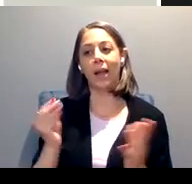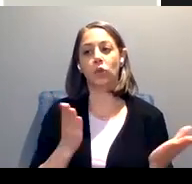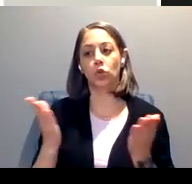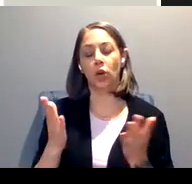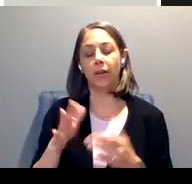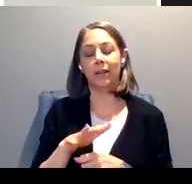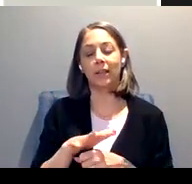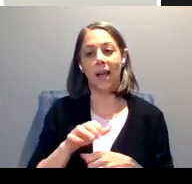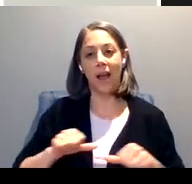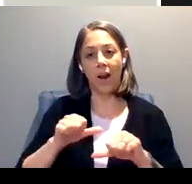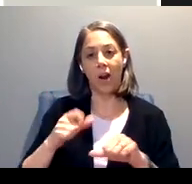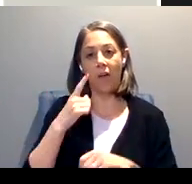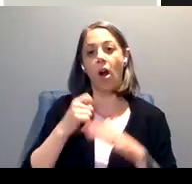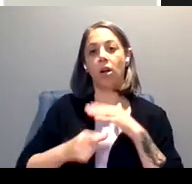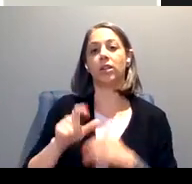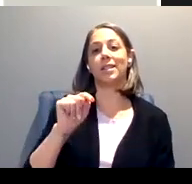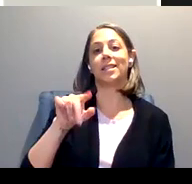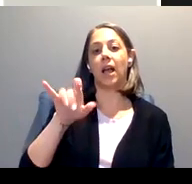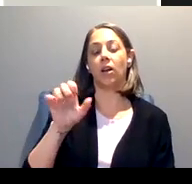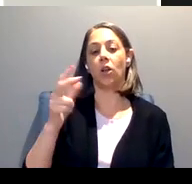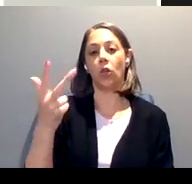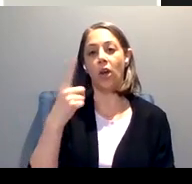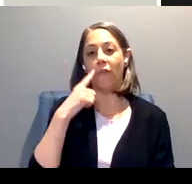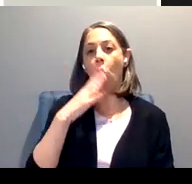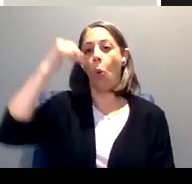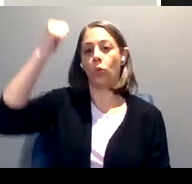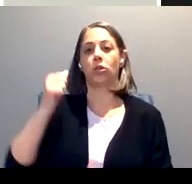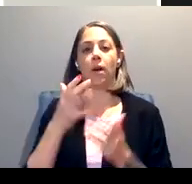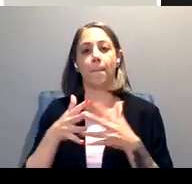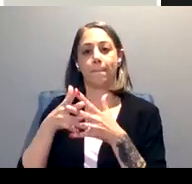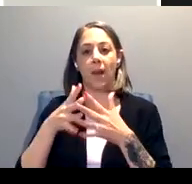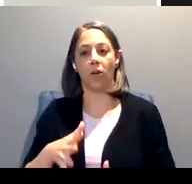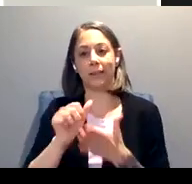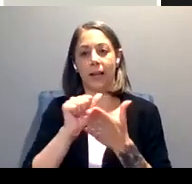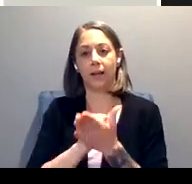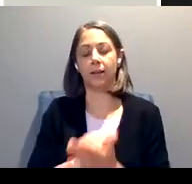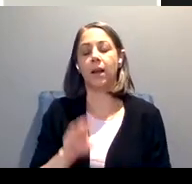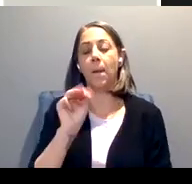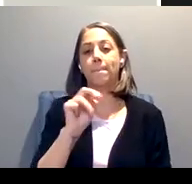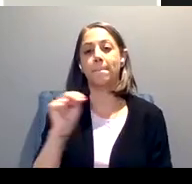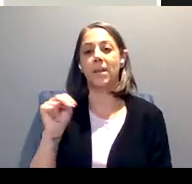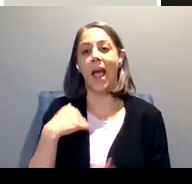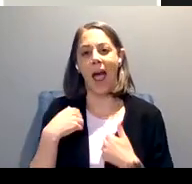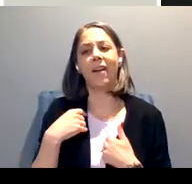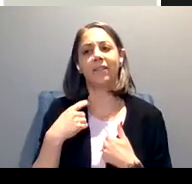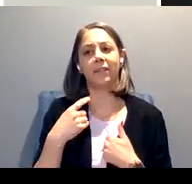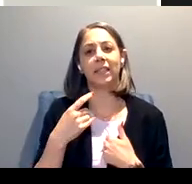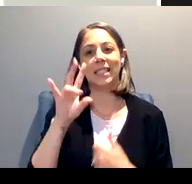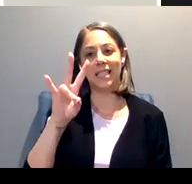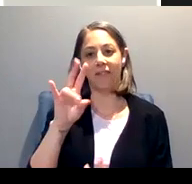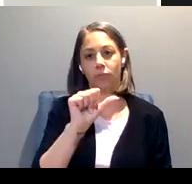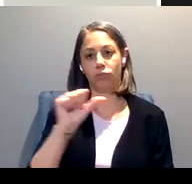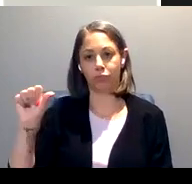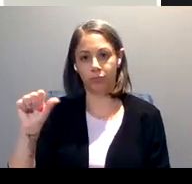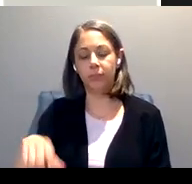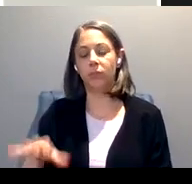the authority of Title III of the Older Americans Act. Minnesota has 7 AAAs across the state